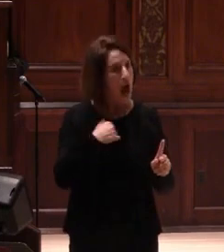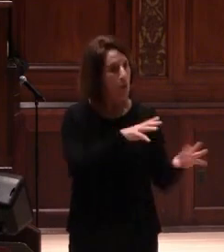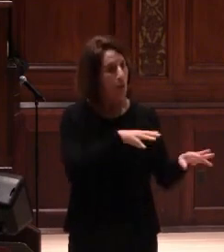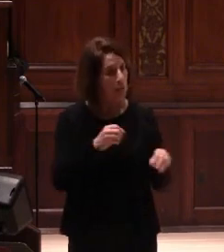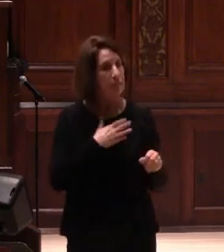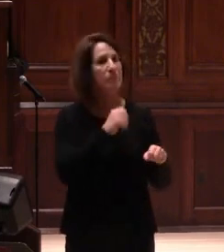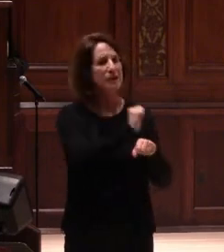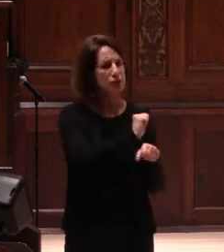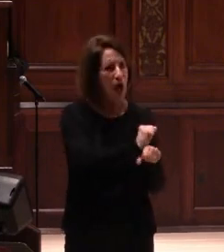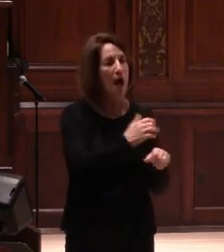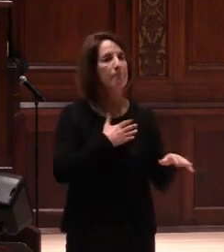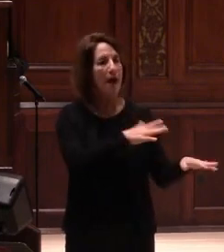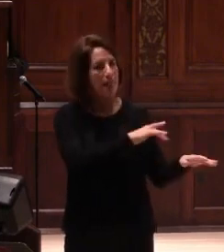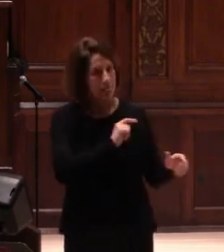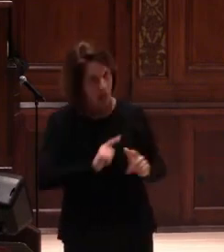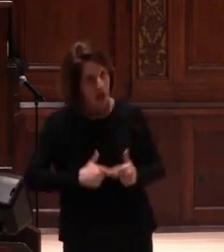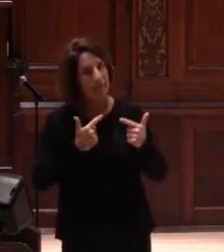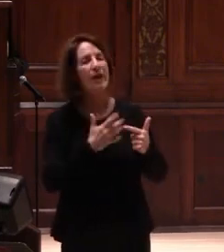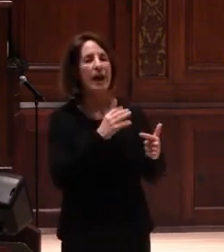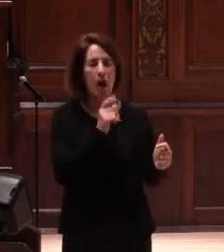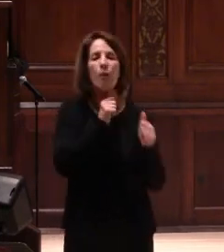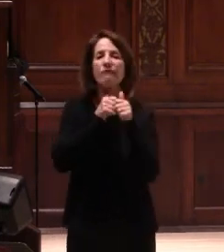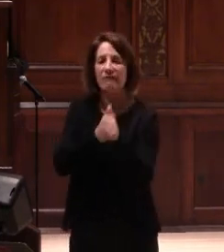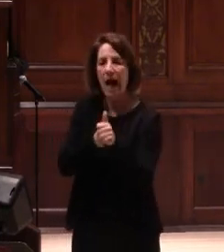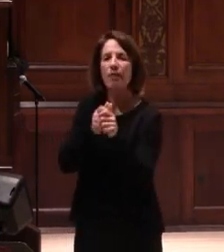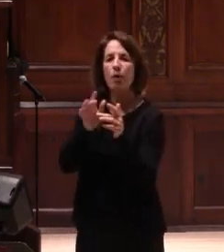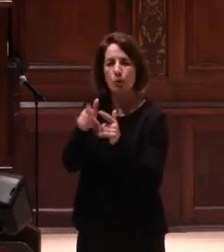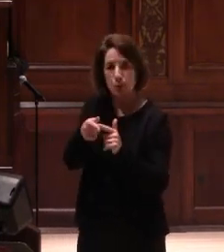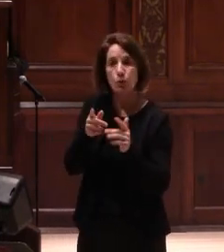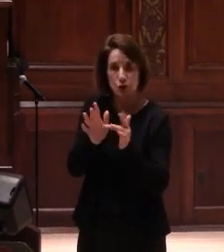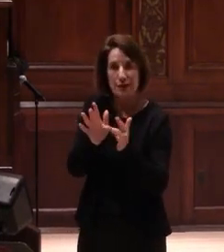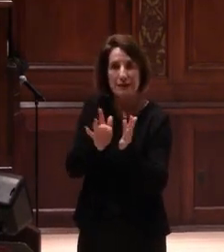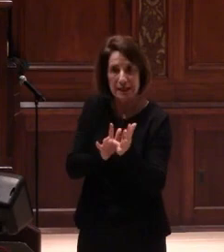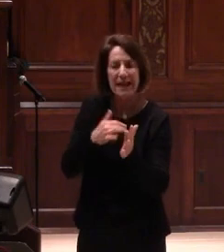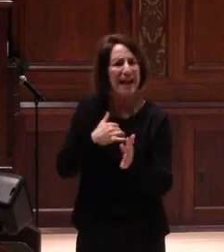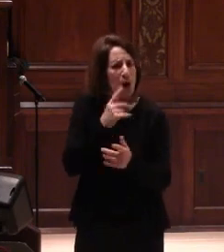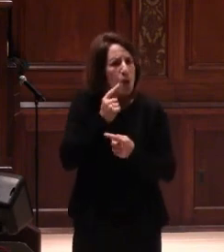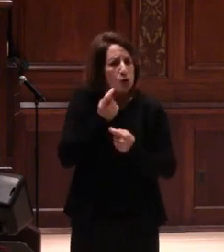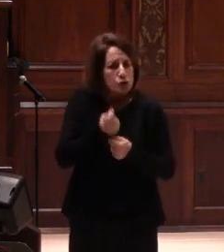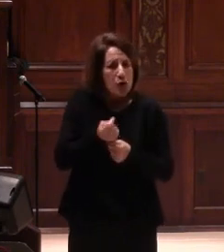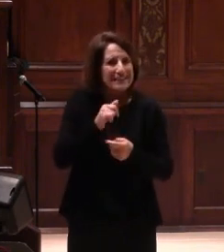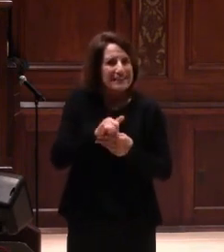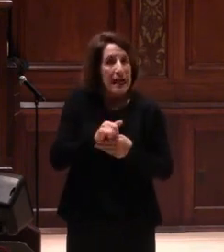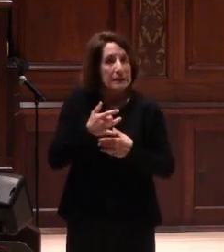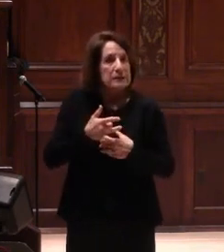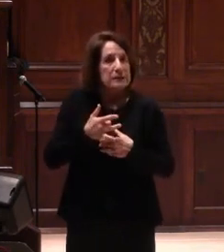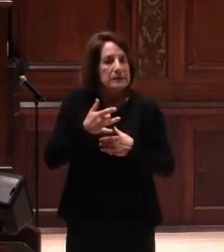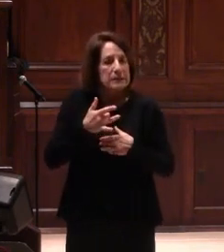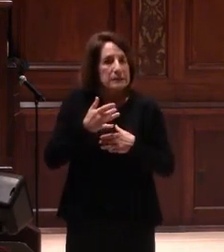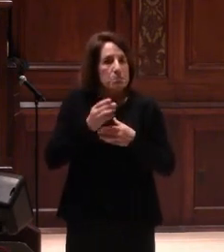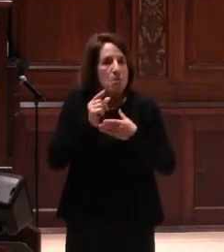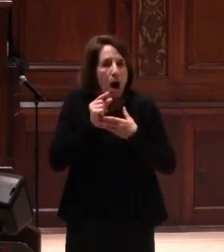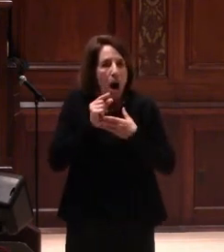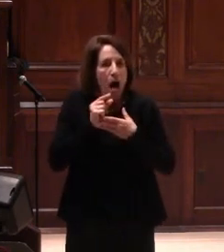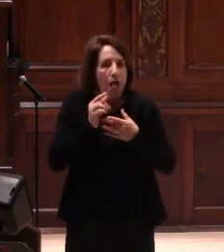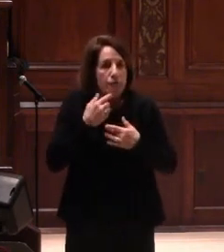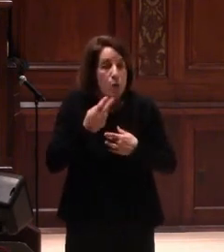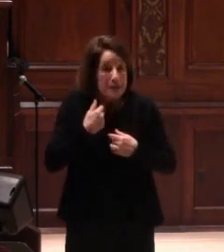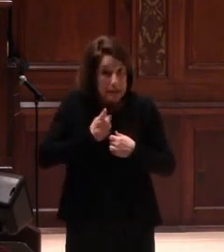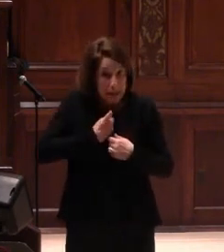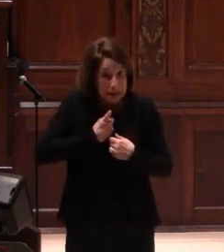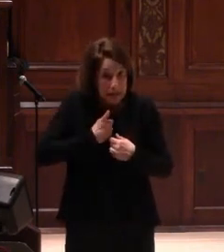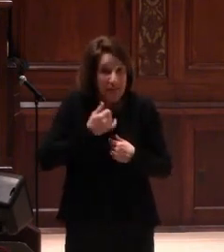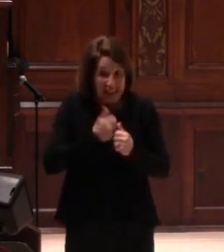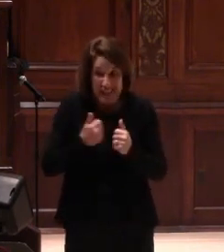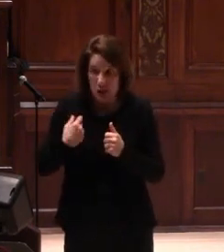and my life and I'll follow you. And I'll trust that still small voice in myself that each one of us has,